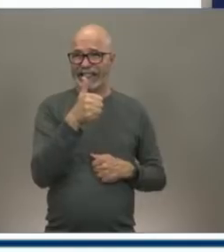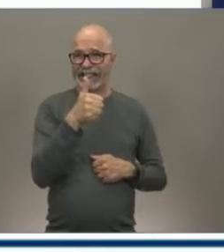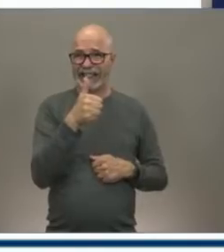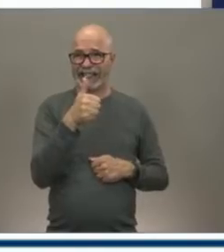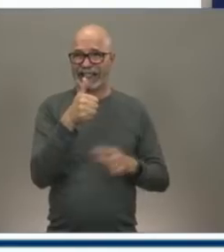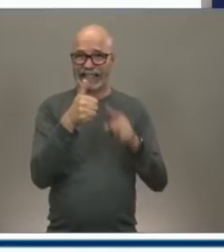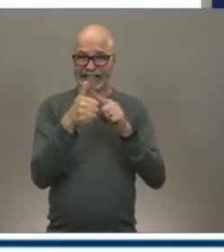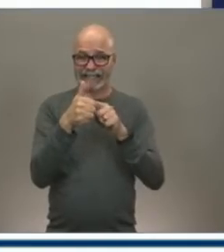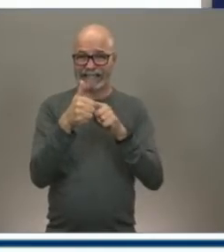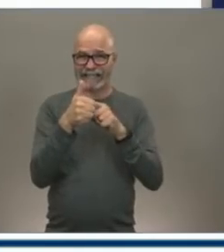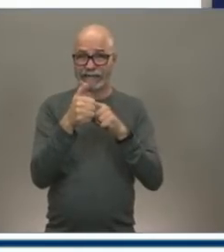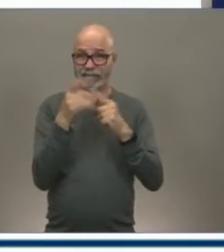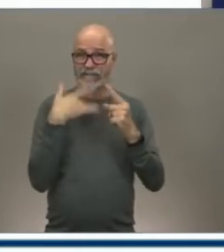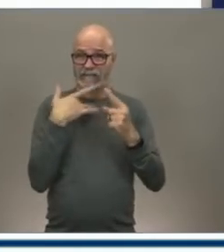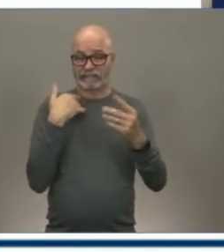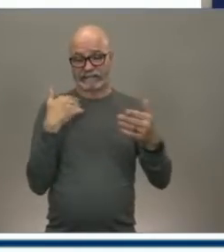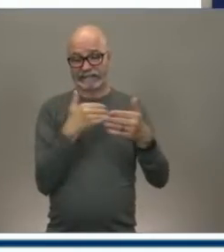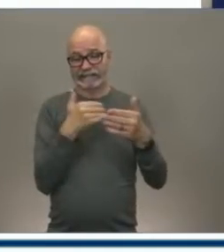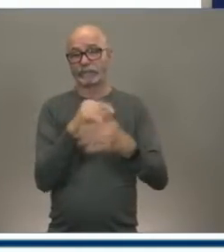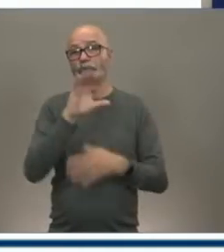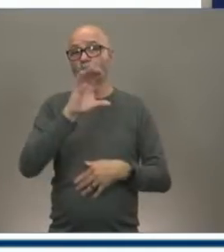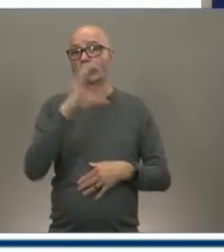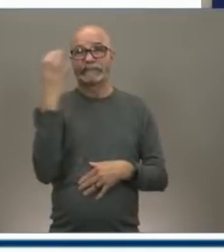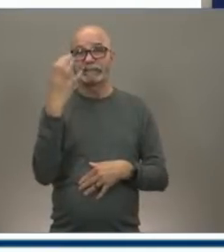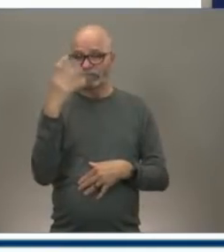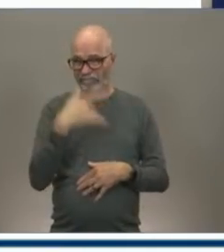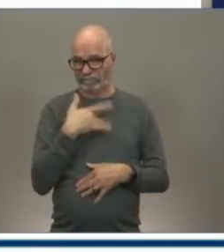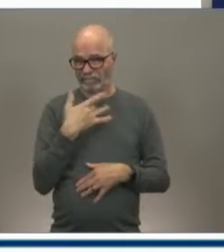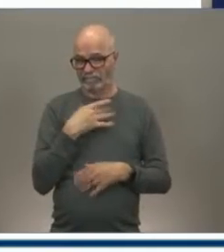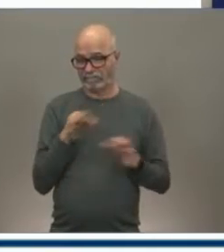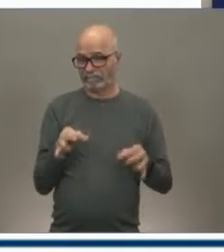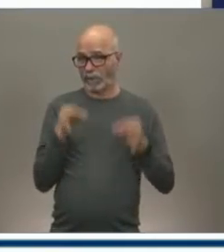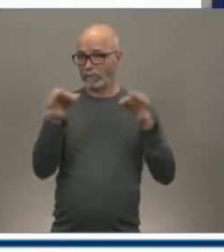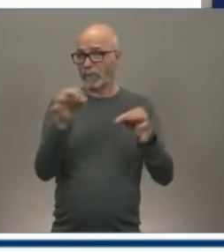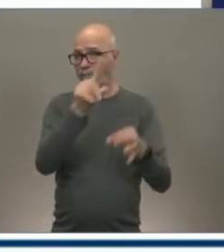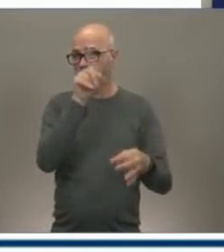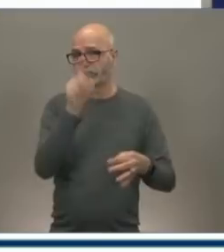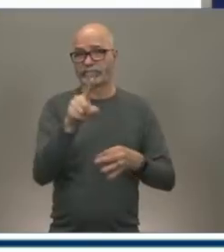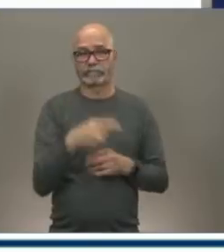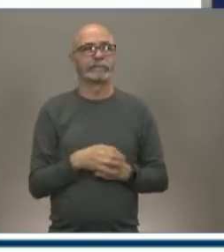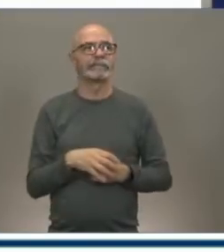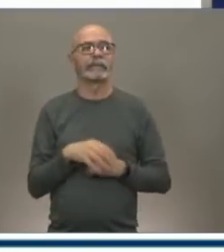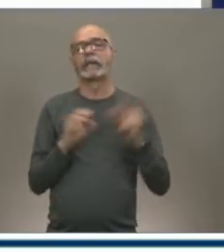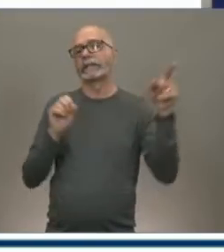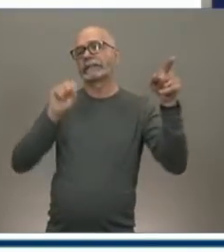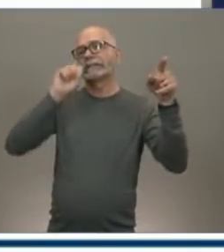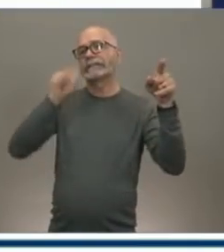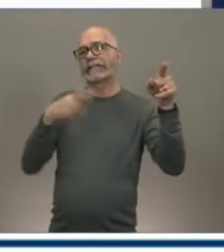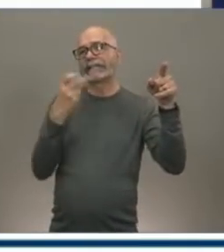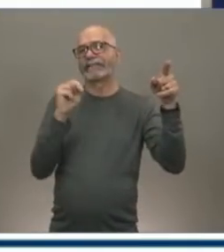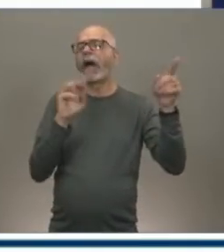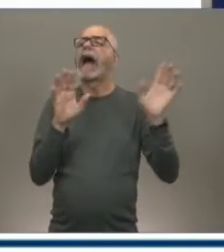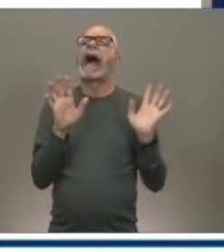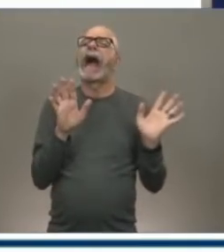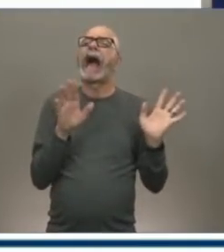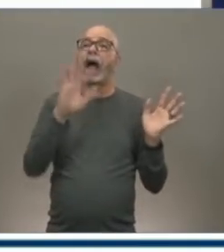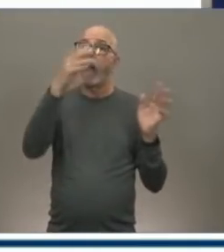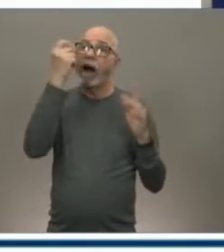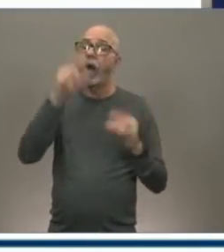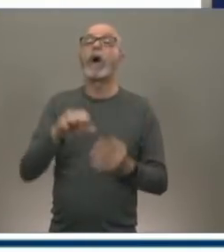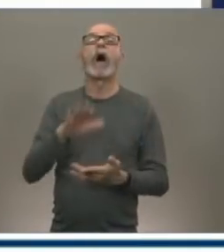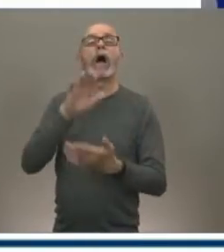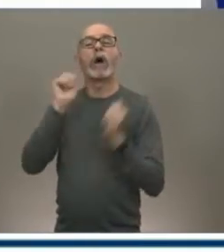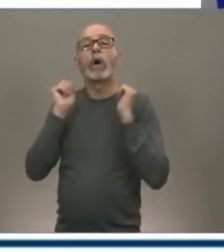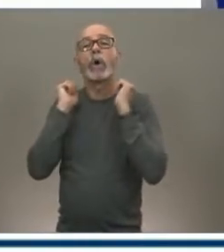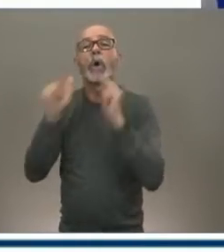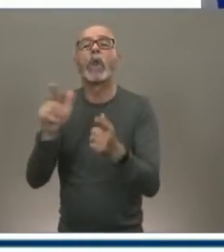in light of the second wave? Listen, first of all, I want to say thank you to all of those students across our province and parents who continue to ensure that